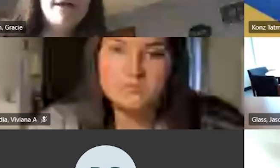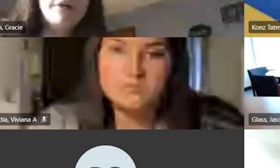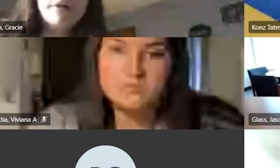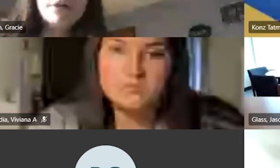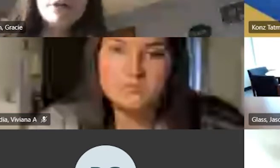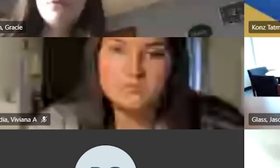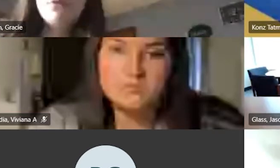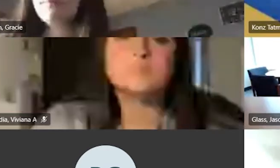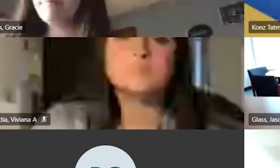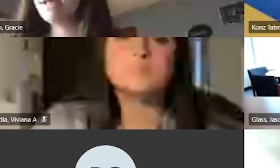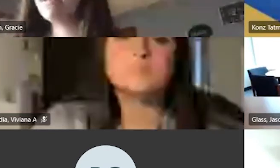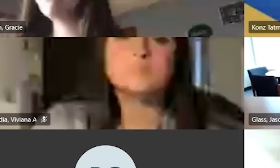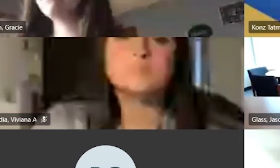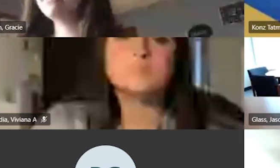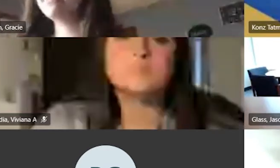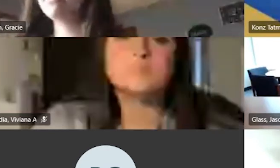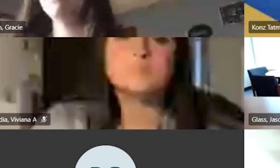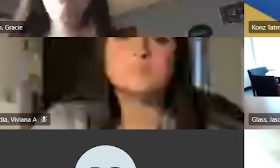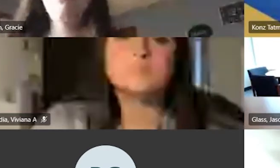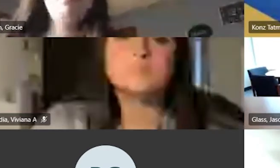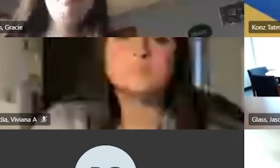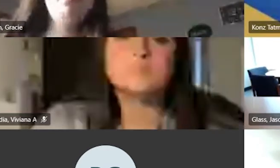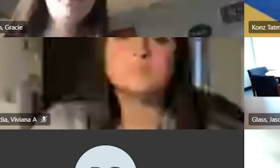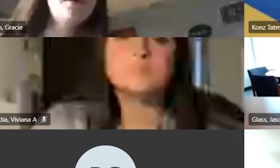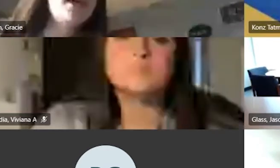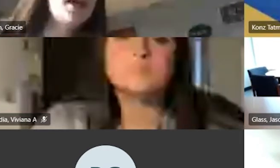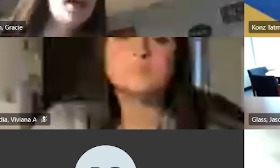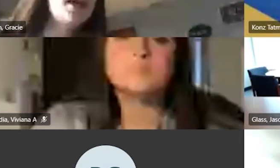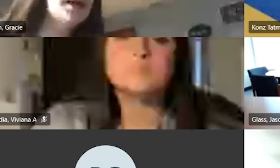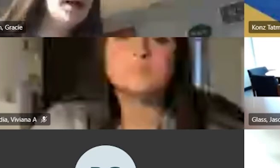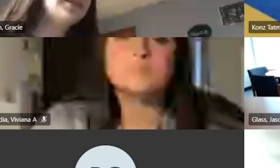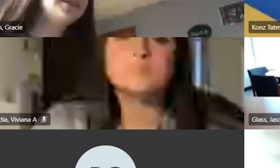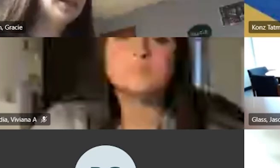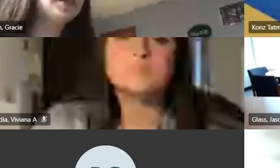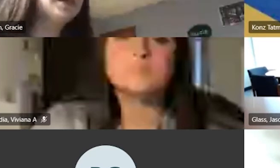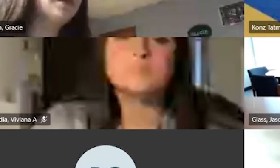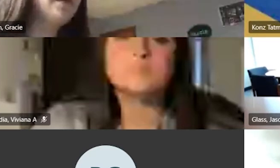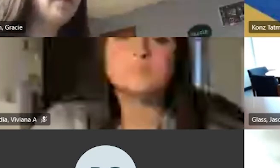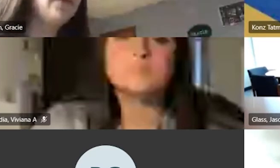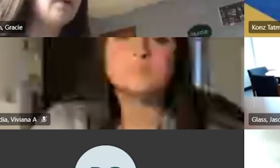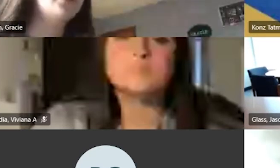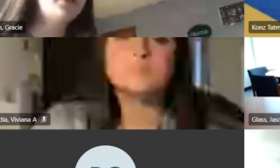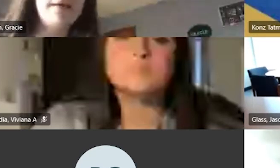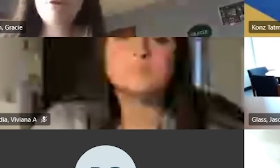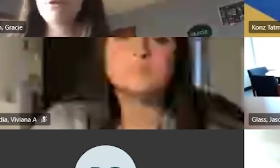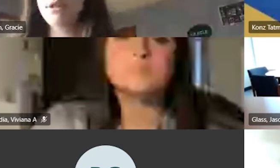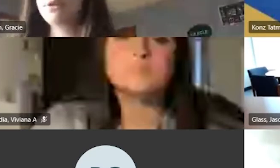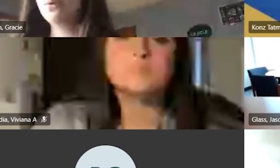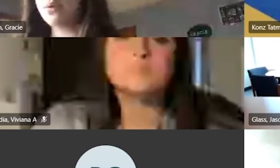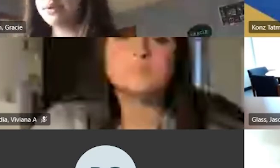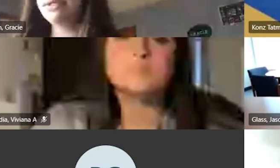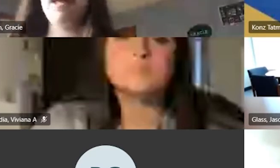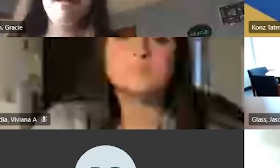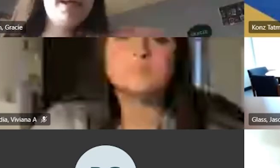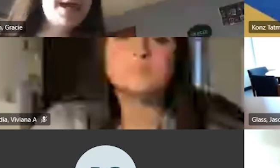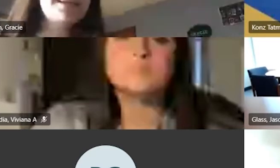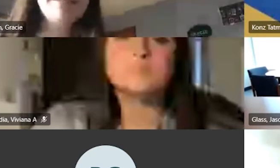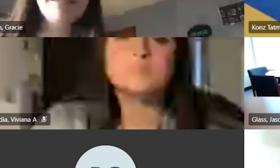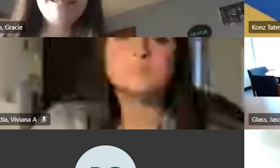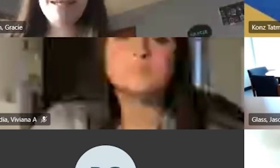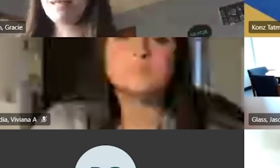a lot of health issues. Many of the students that go there do. And I think that for specialty schools